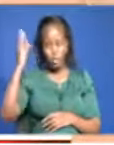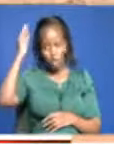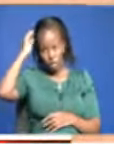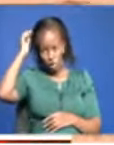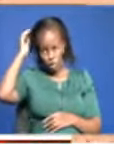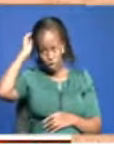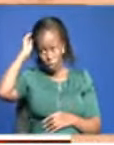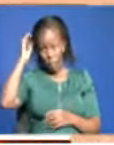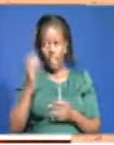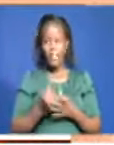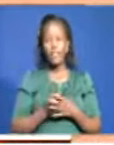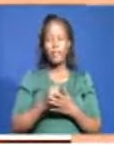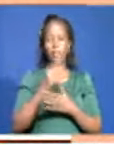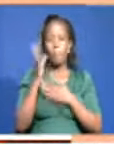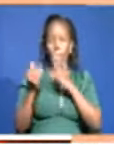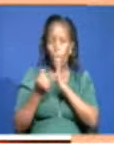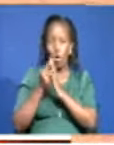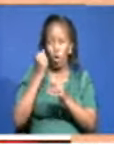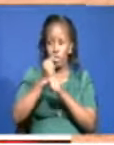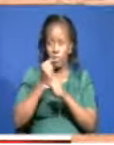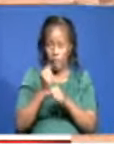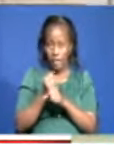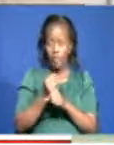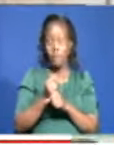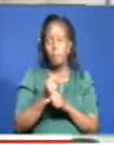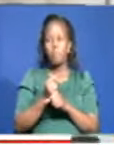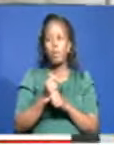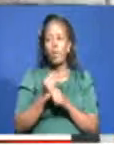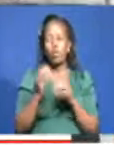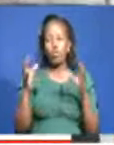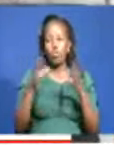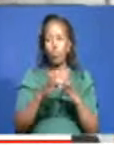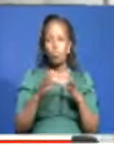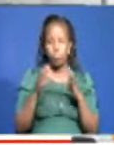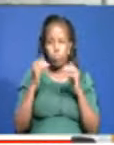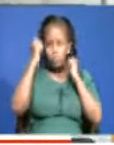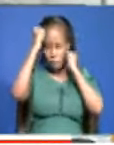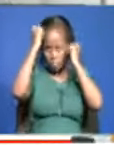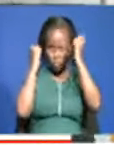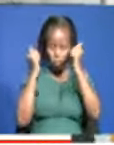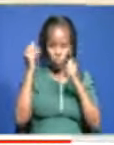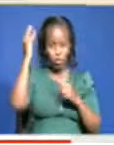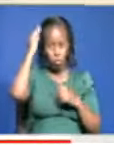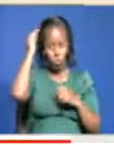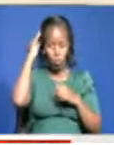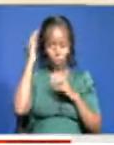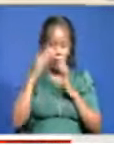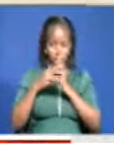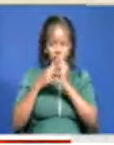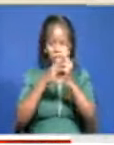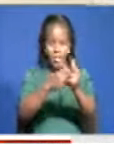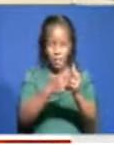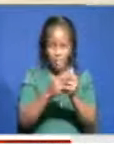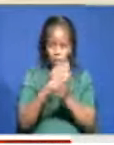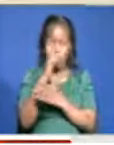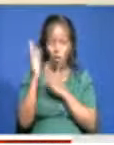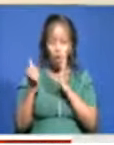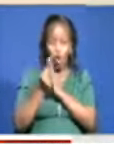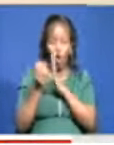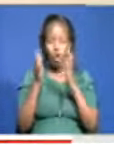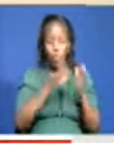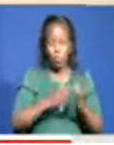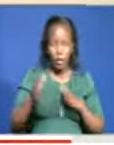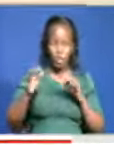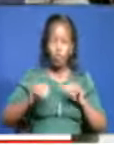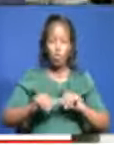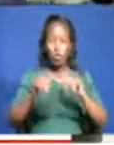All this is done with the Somali forces taking the lead role. For the success of this mission that is supposed to run until December 2024 when the